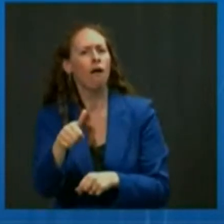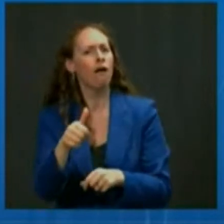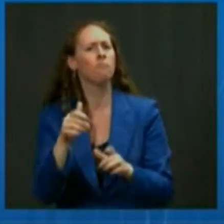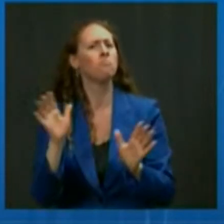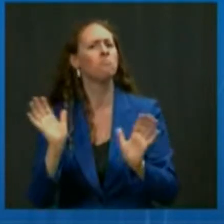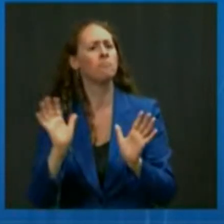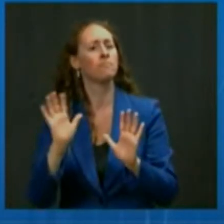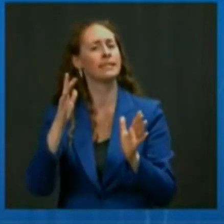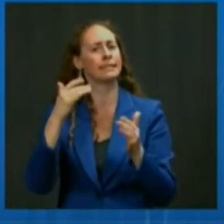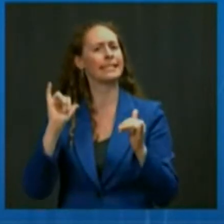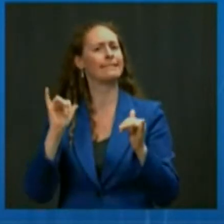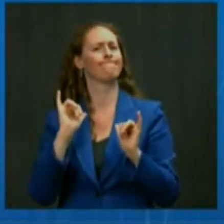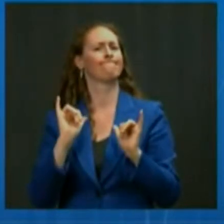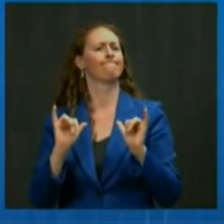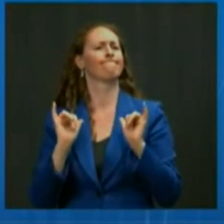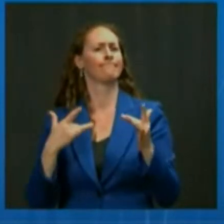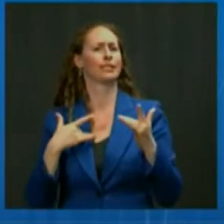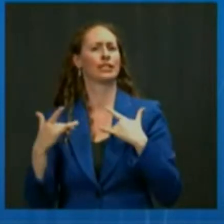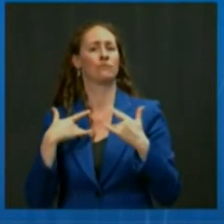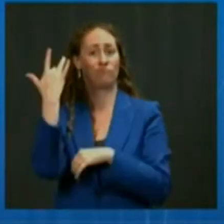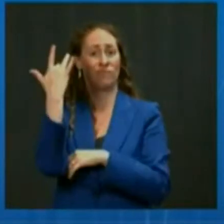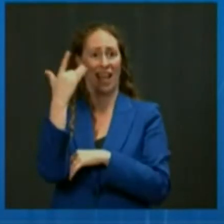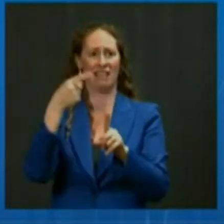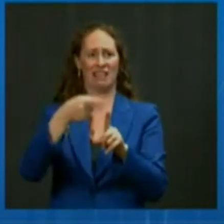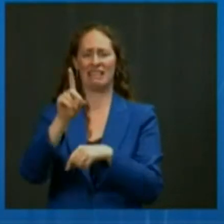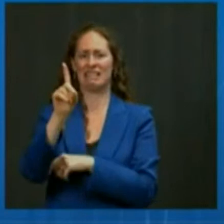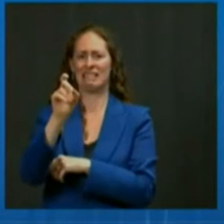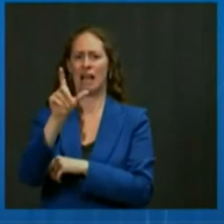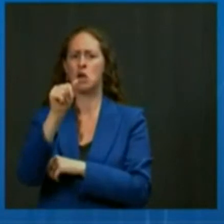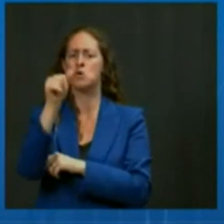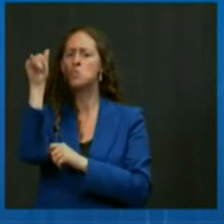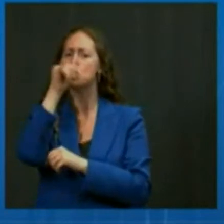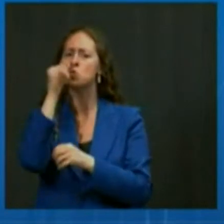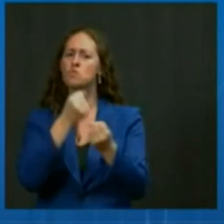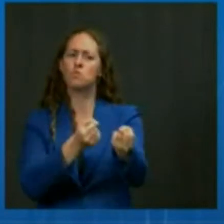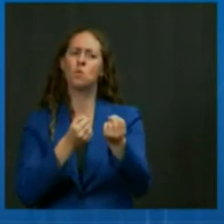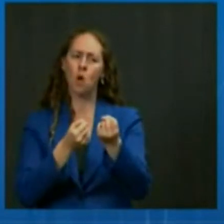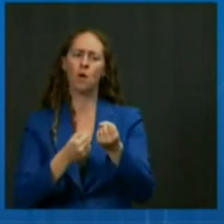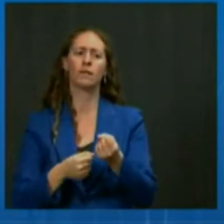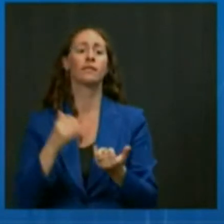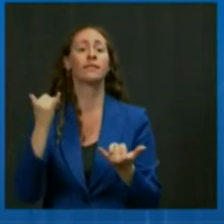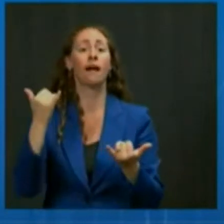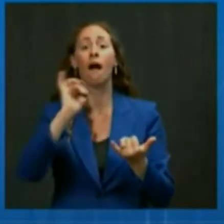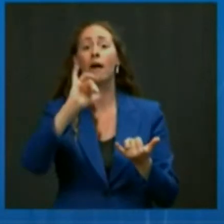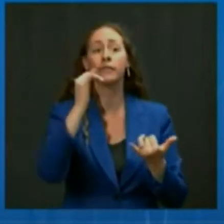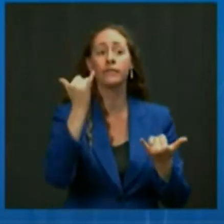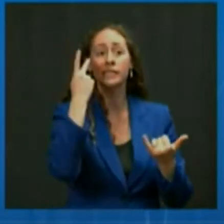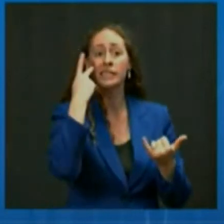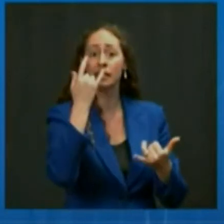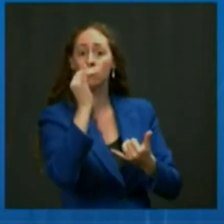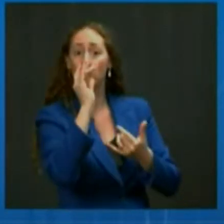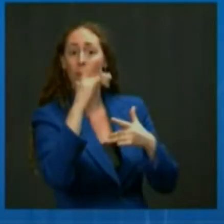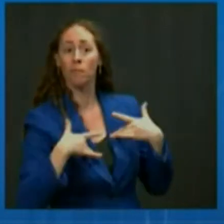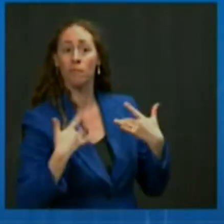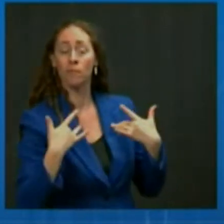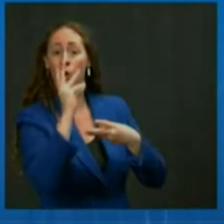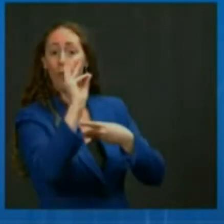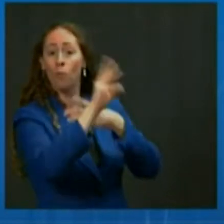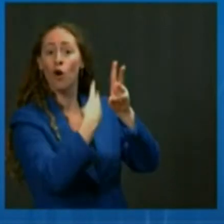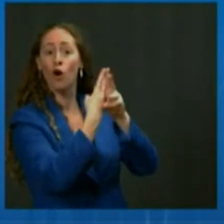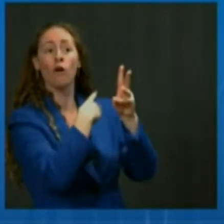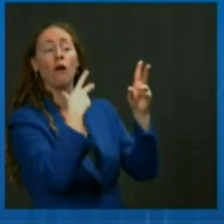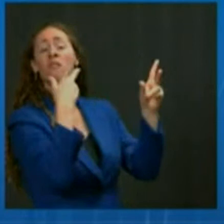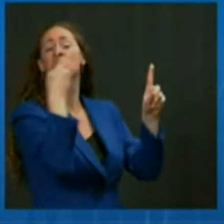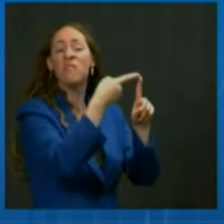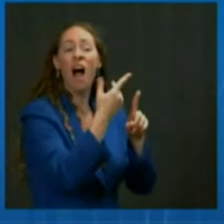variant. Additionally, reports from our international colleagues, including Israel, suggest increased risk of severe